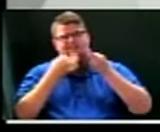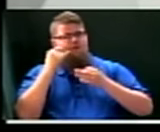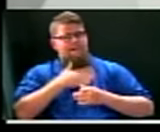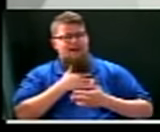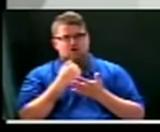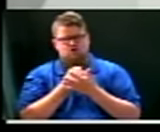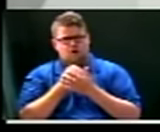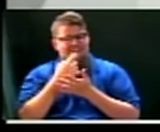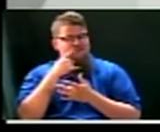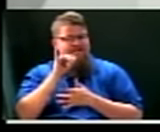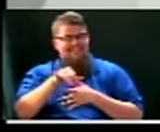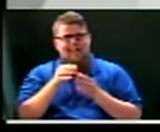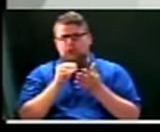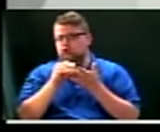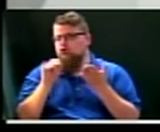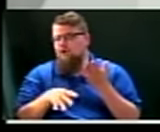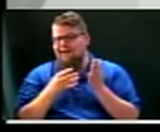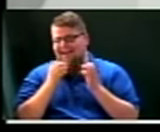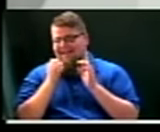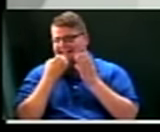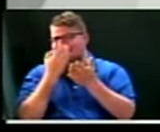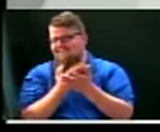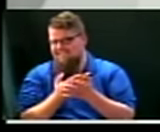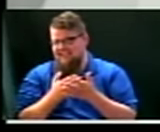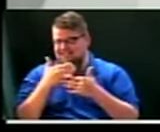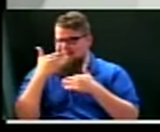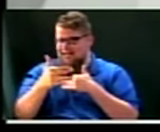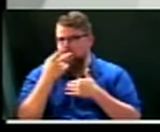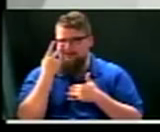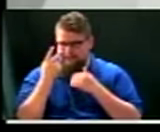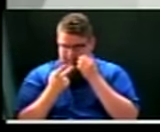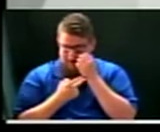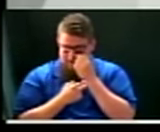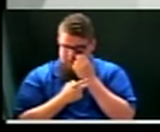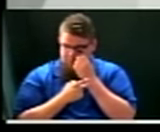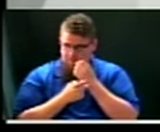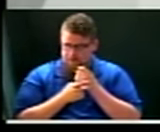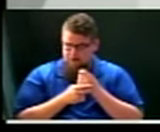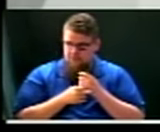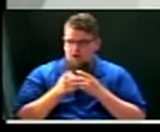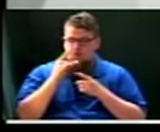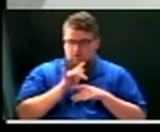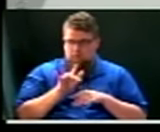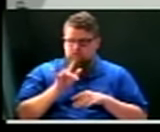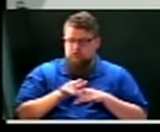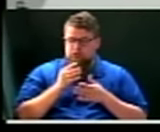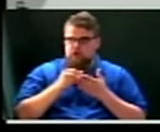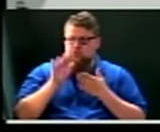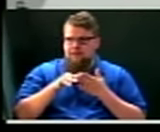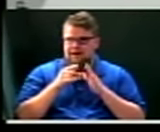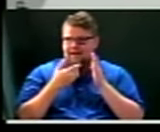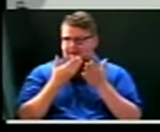student evidence that you will see next. If you will please turn to my student evidence.